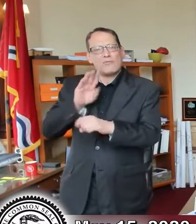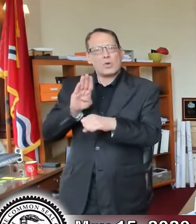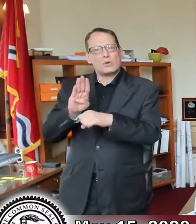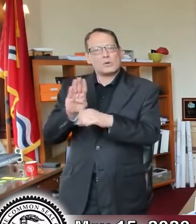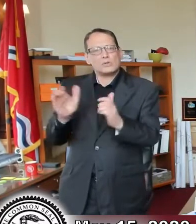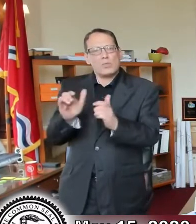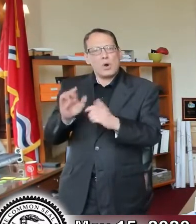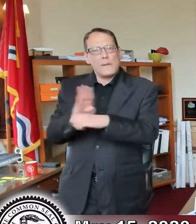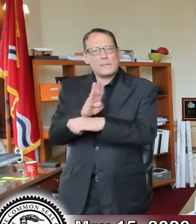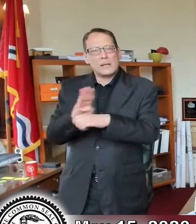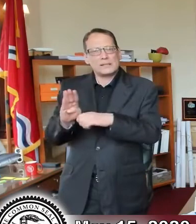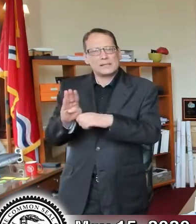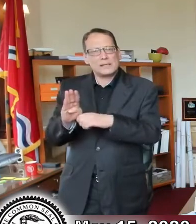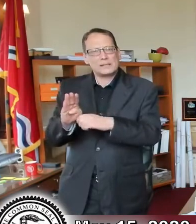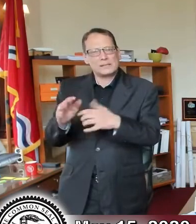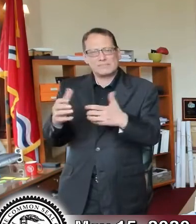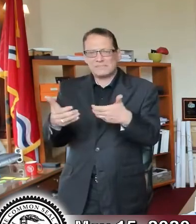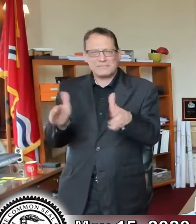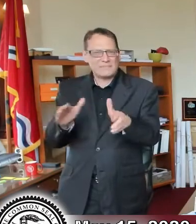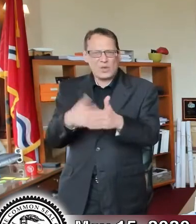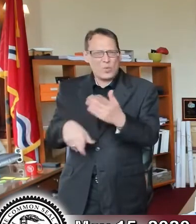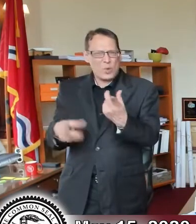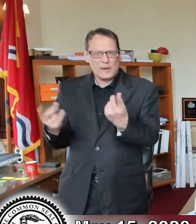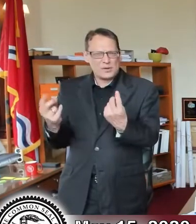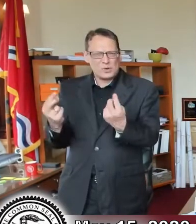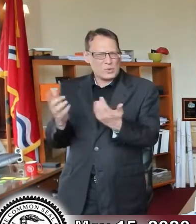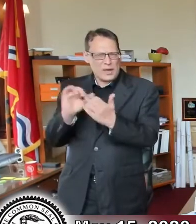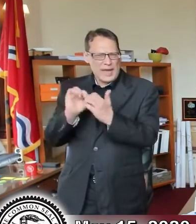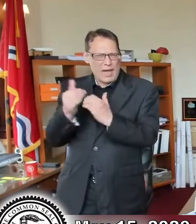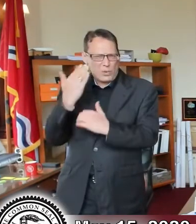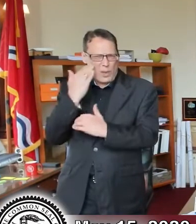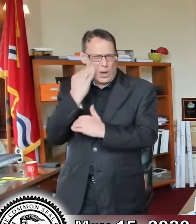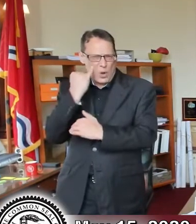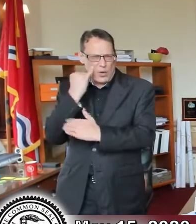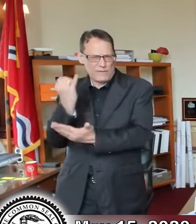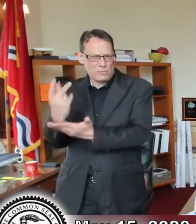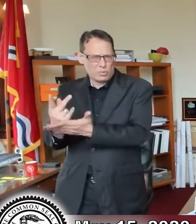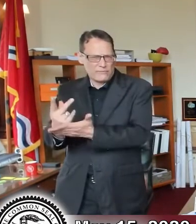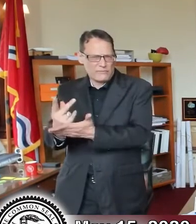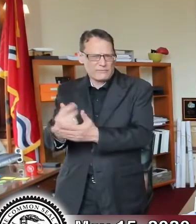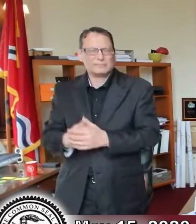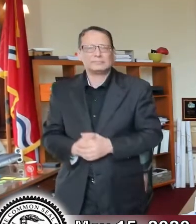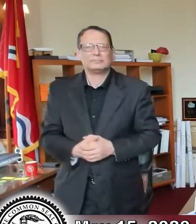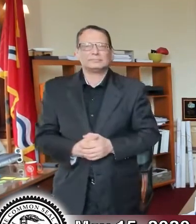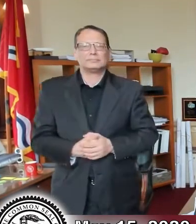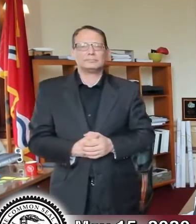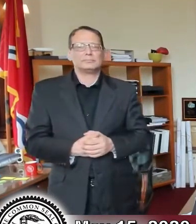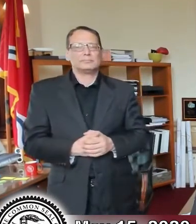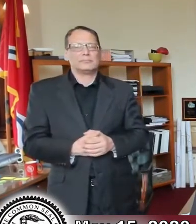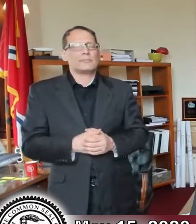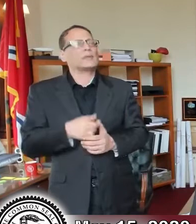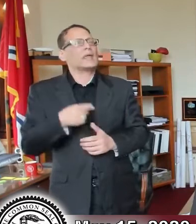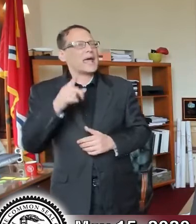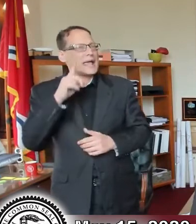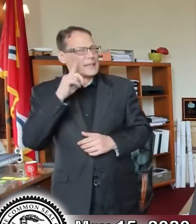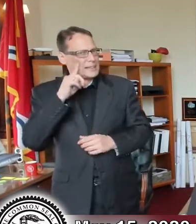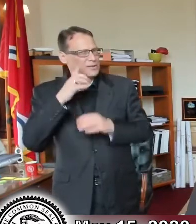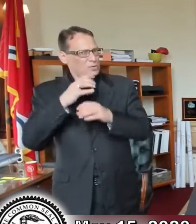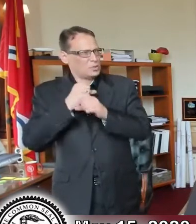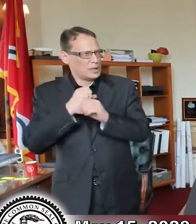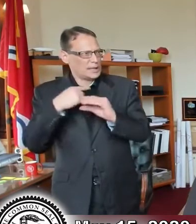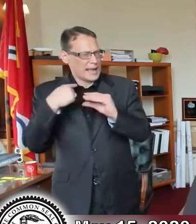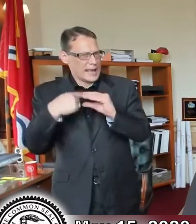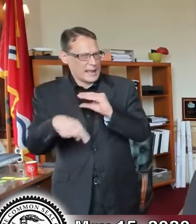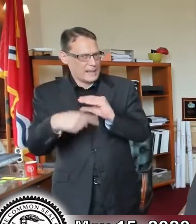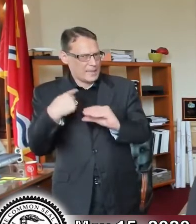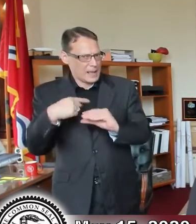packs of PPE, what do they do to know if they've been approved for their pickup? So I believe you get an email.